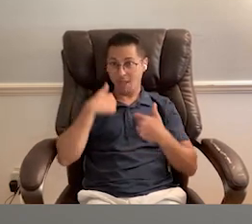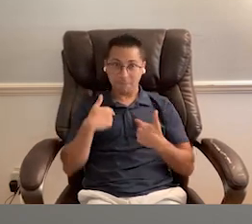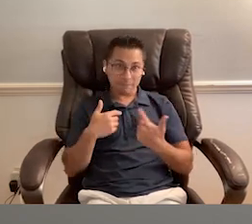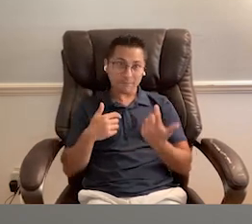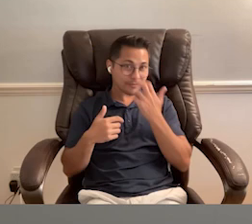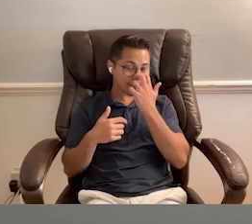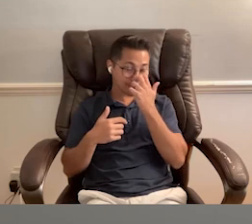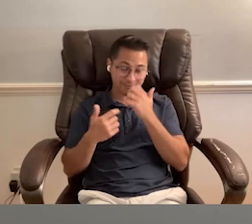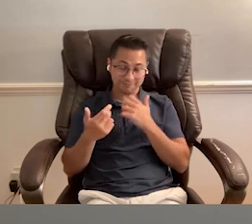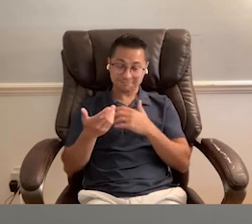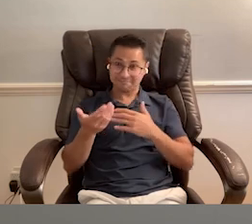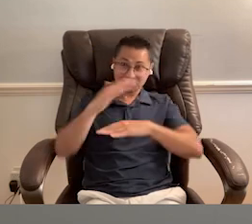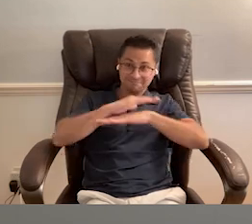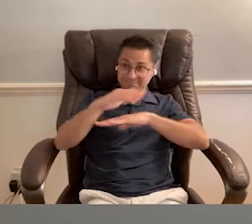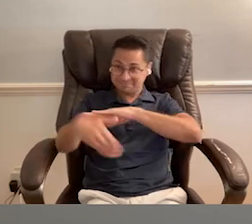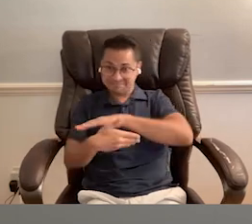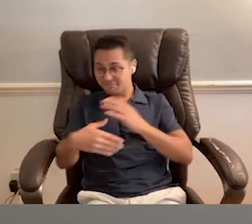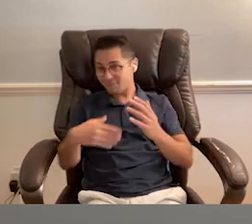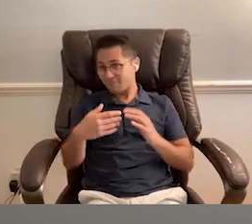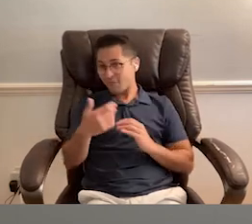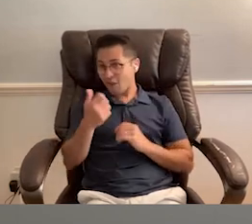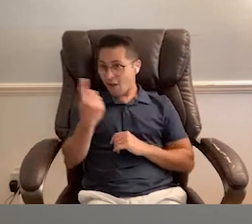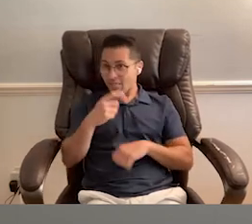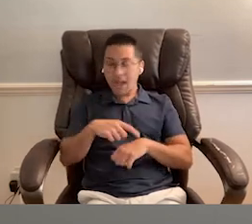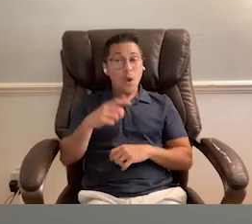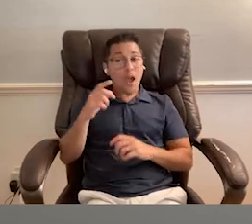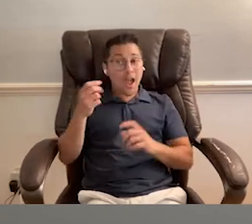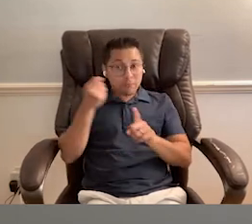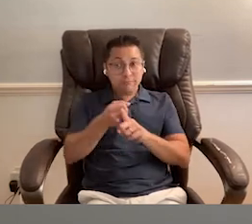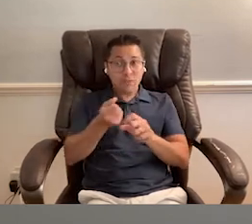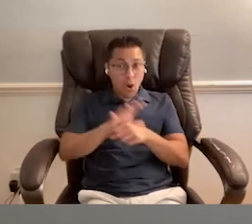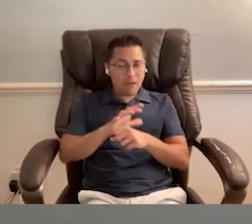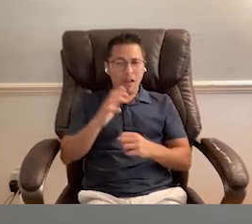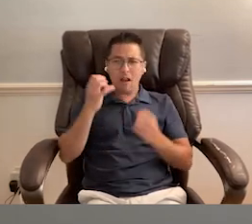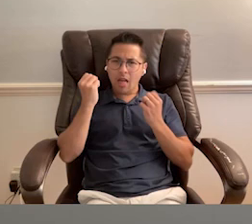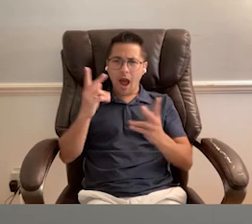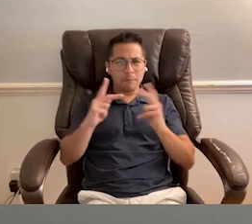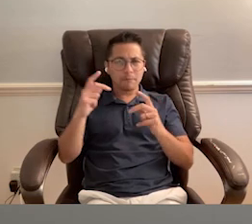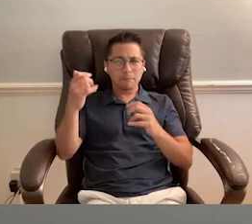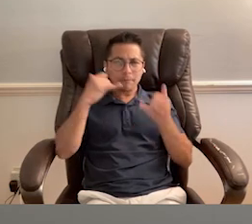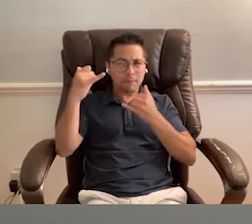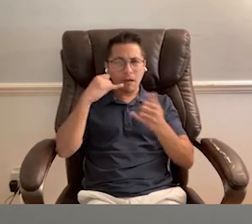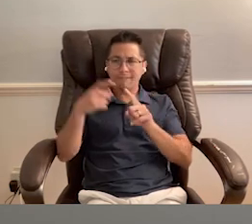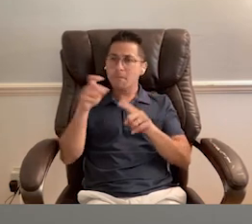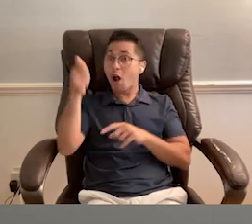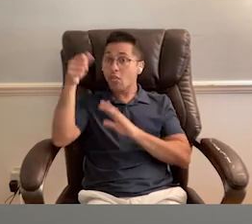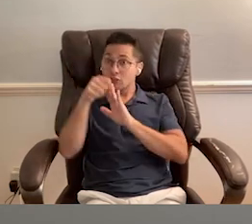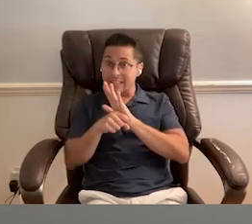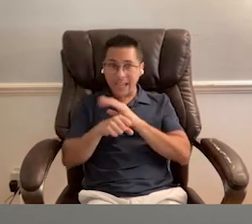from all hours, all the time. When COVID hit, I got a lot of phone calls from other states, people moving